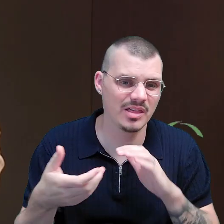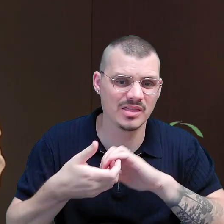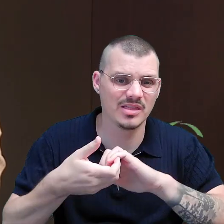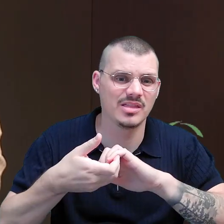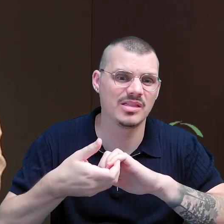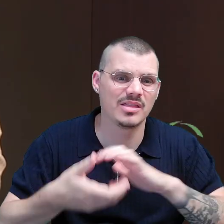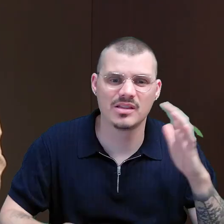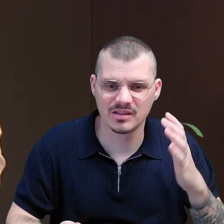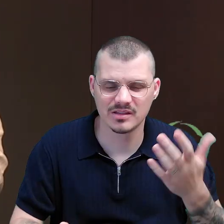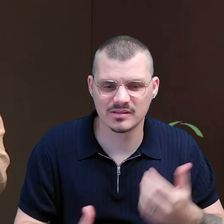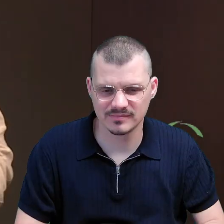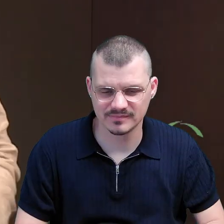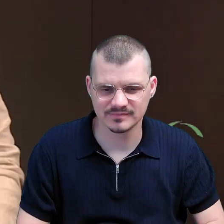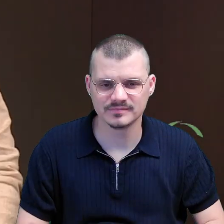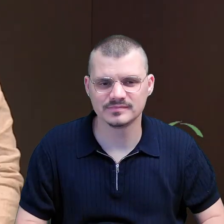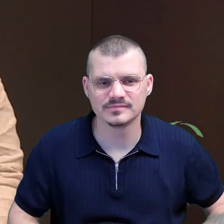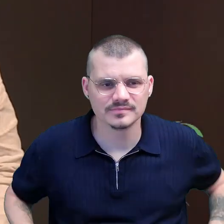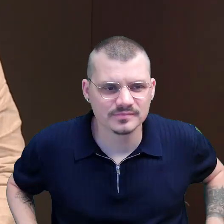alliance.